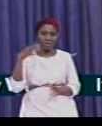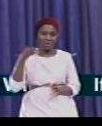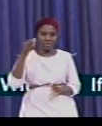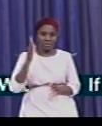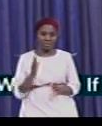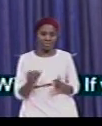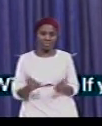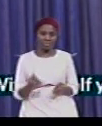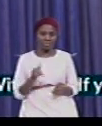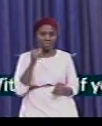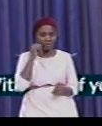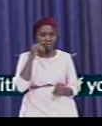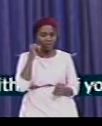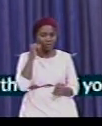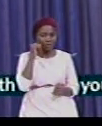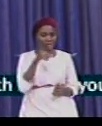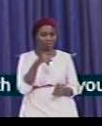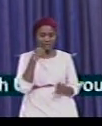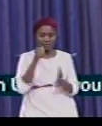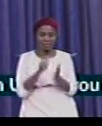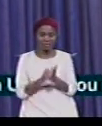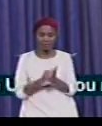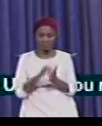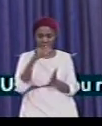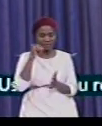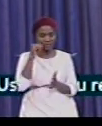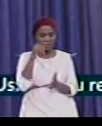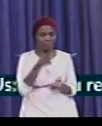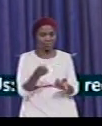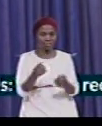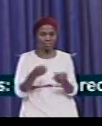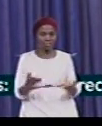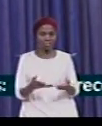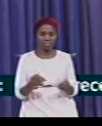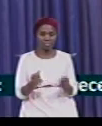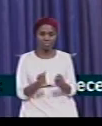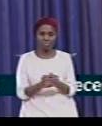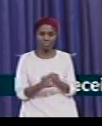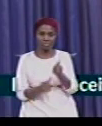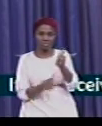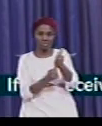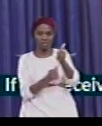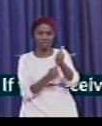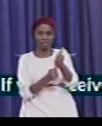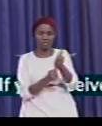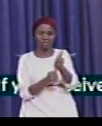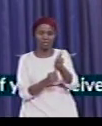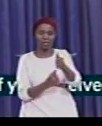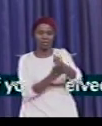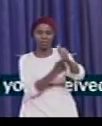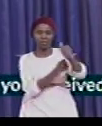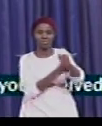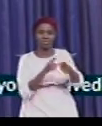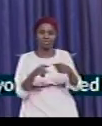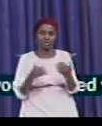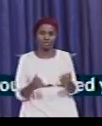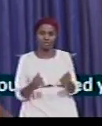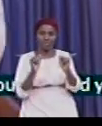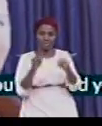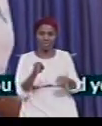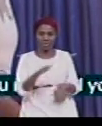in with an aid, but now she could see that she can walk. Please walk for them to see. Just,